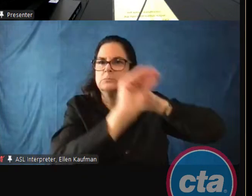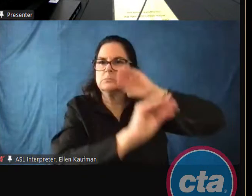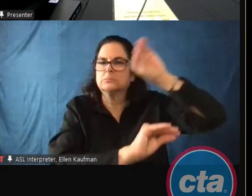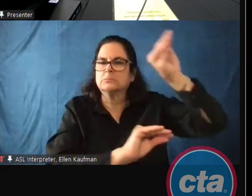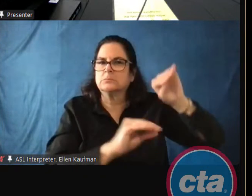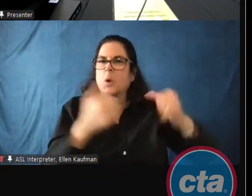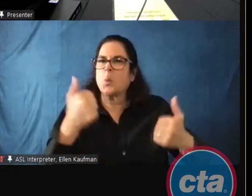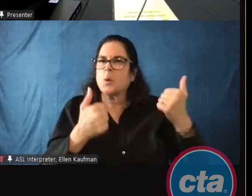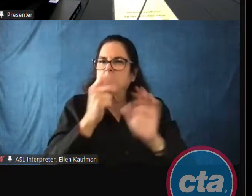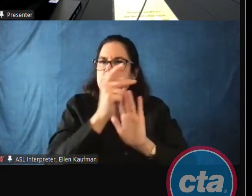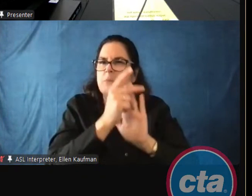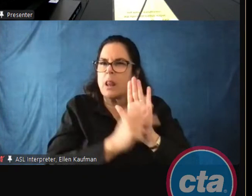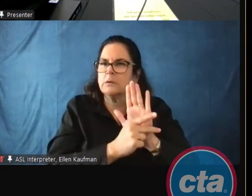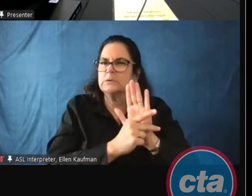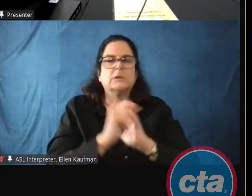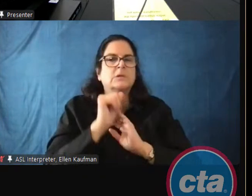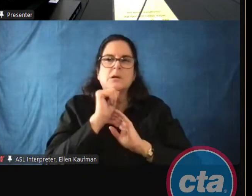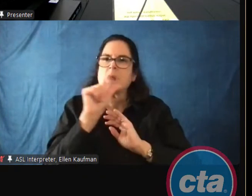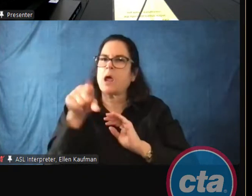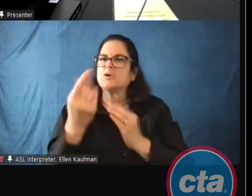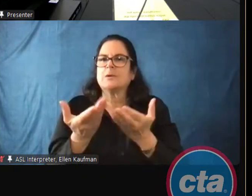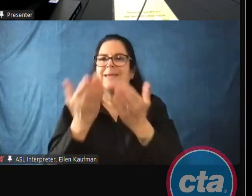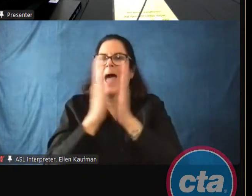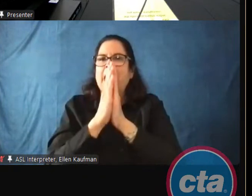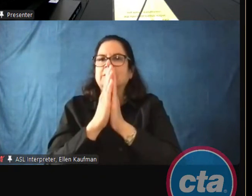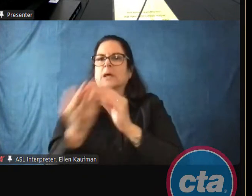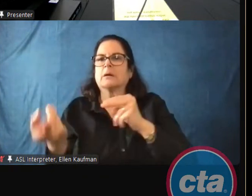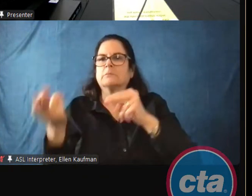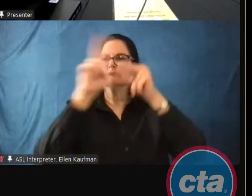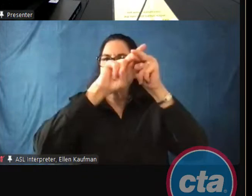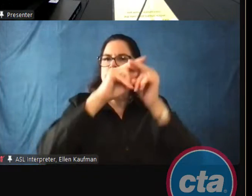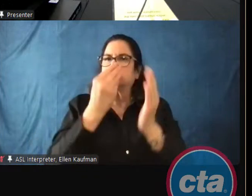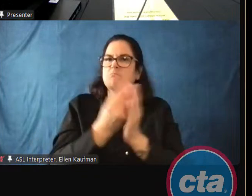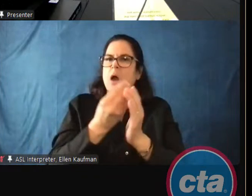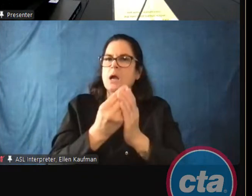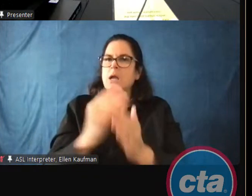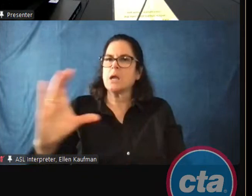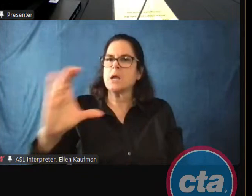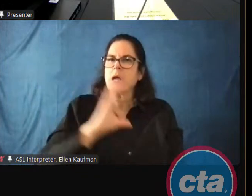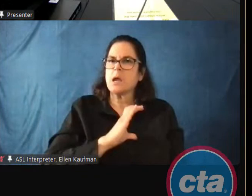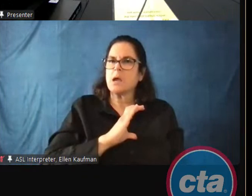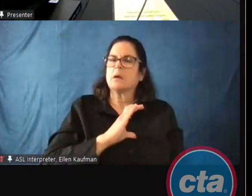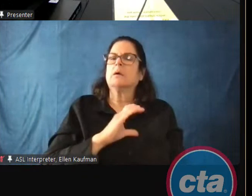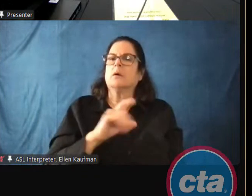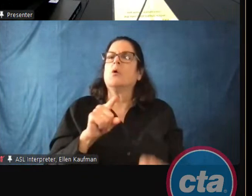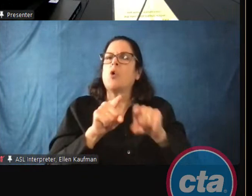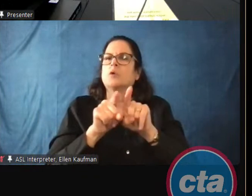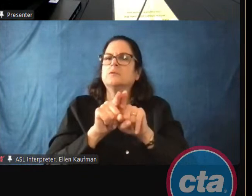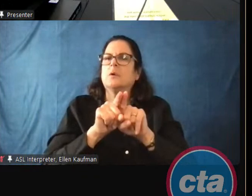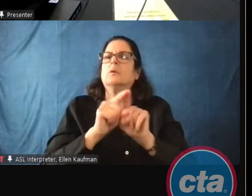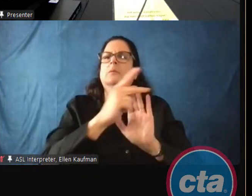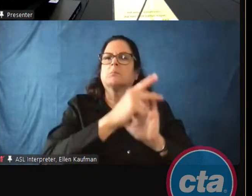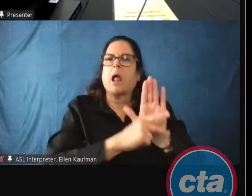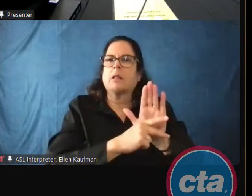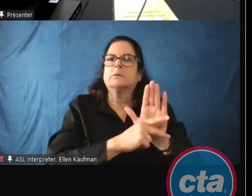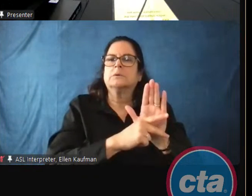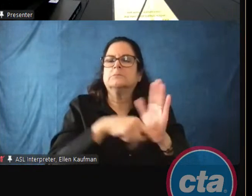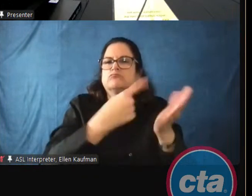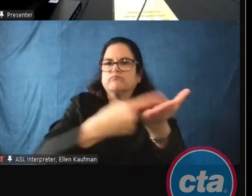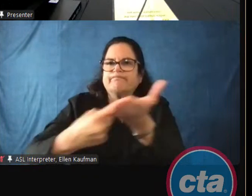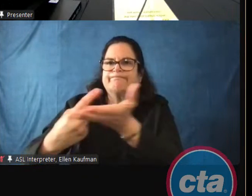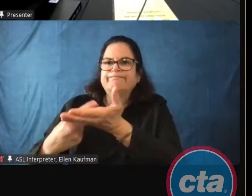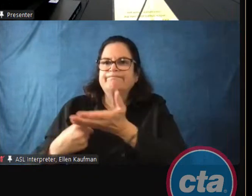forward. We're not just asking for additional funding for transit. We're asking for a policy discussion about the prioritization of